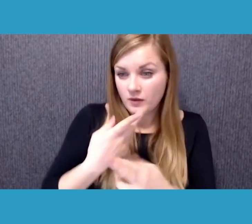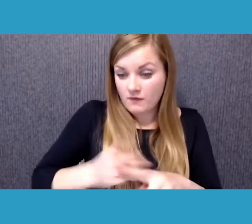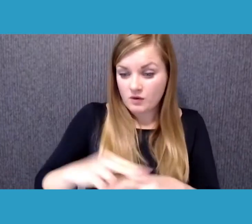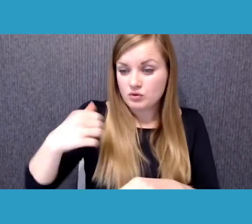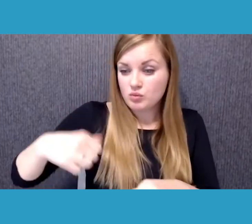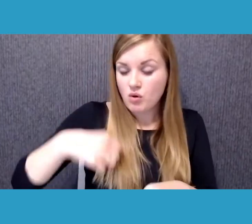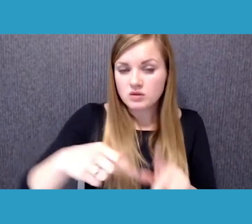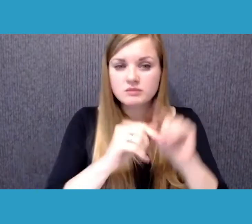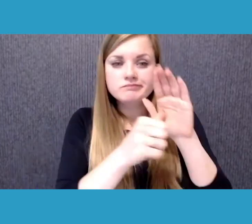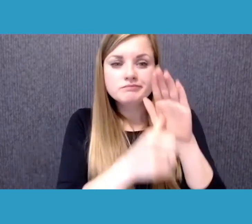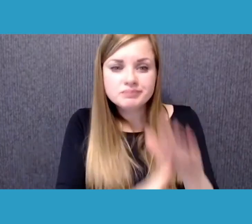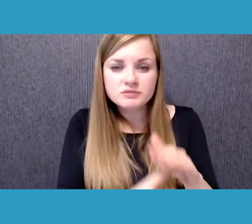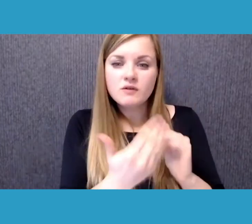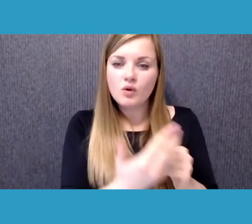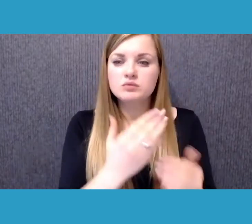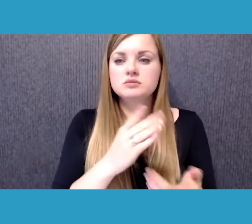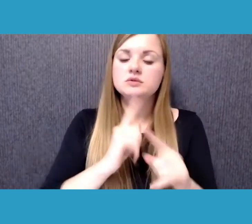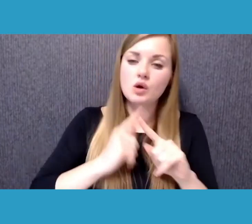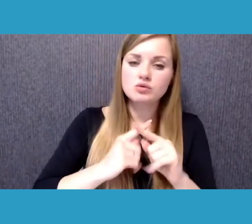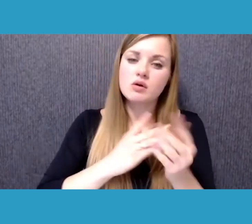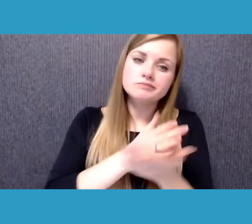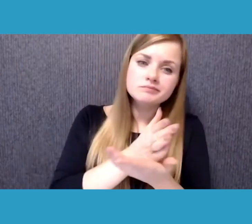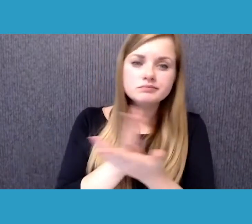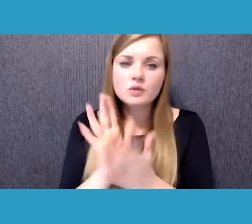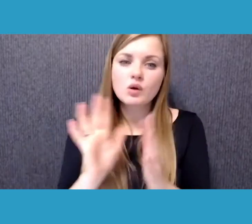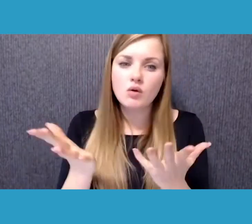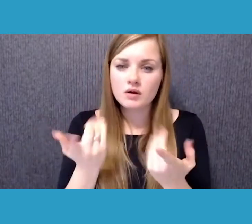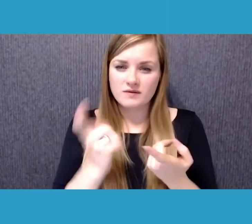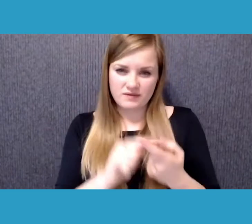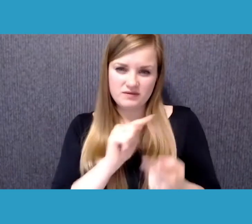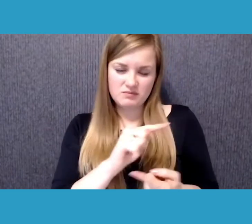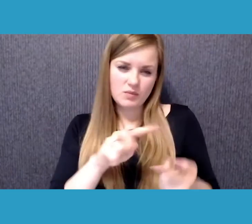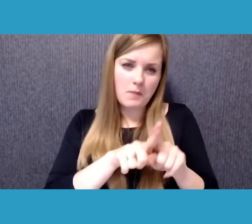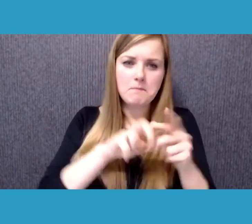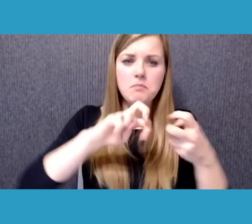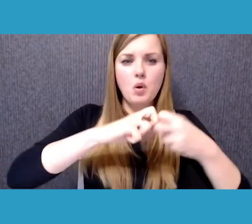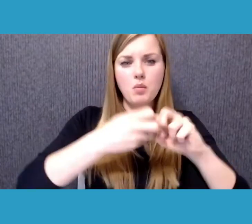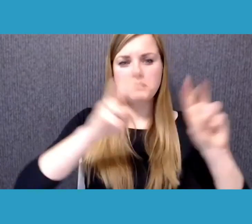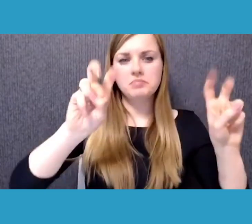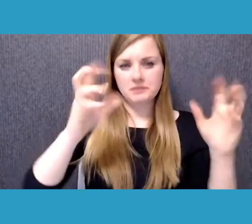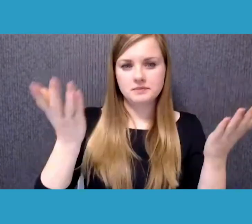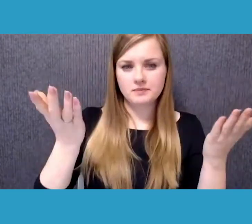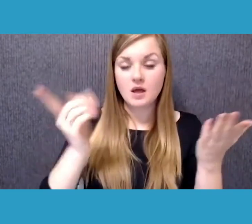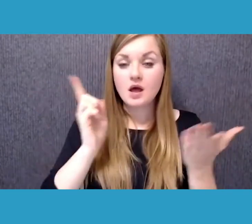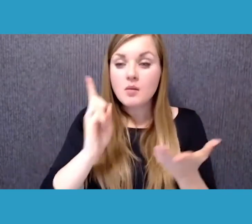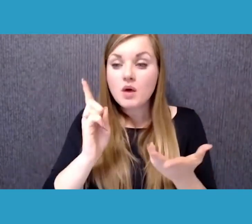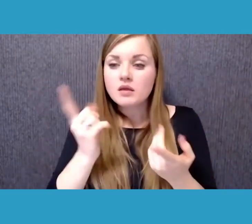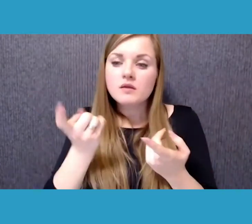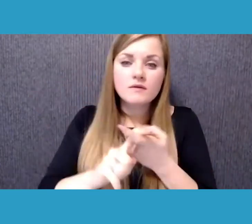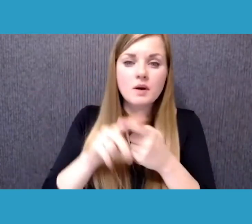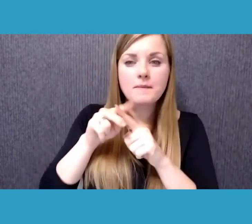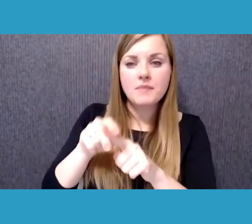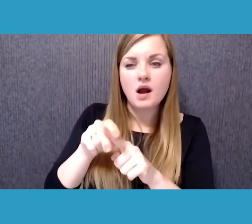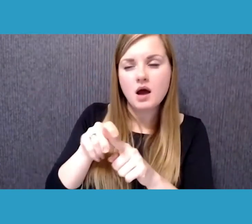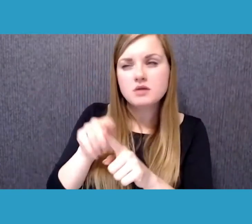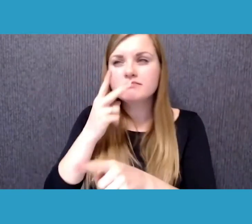harm is a starting point. As my colleague Aleš Hanek also pointed out, individual needs assessment of the victim's